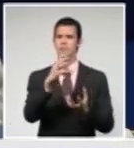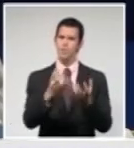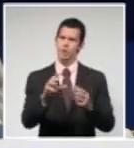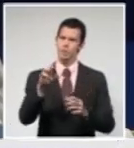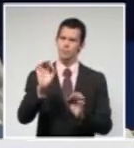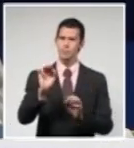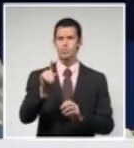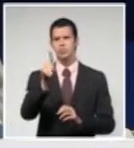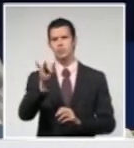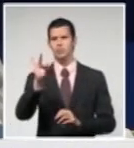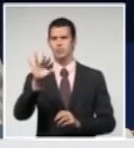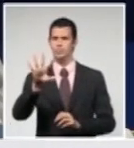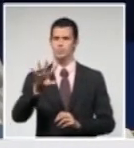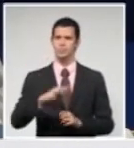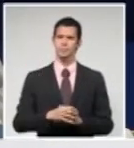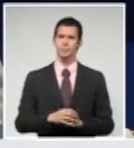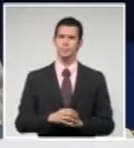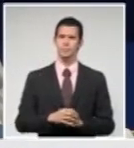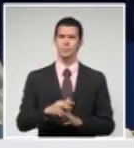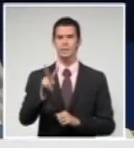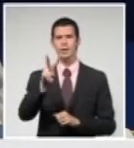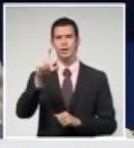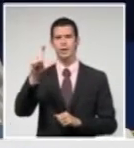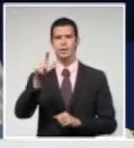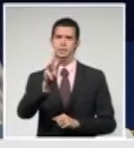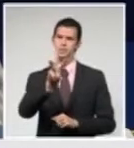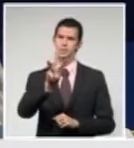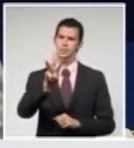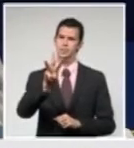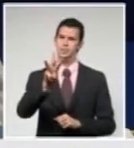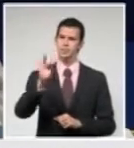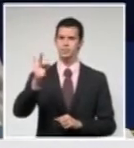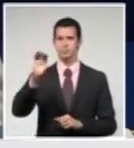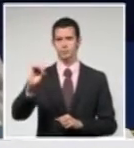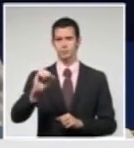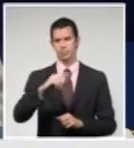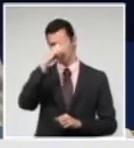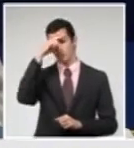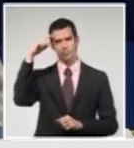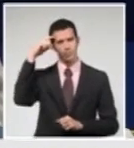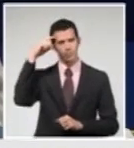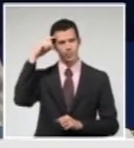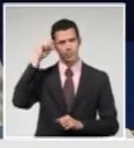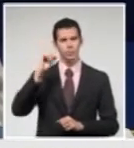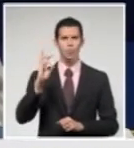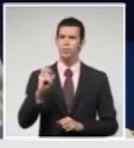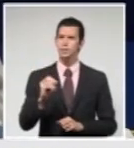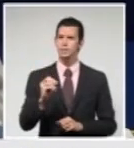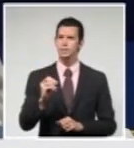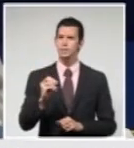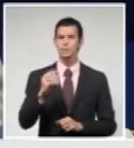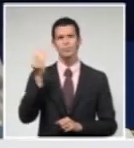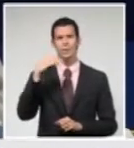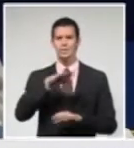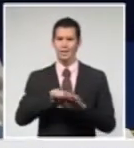4,292, Mayabeque, 172, Matanzas,